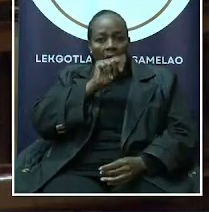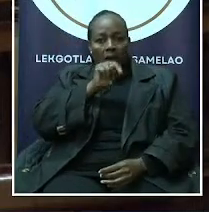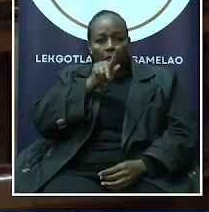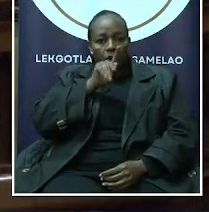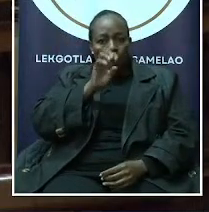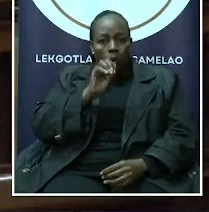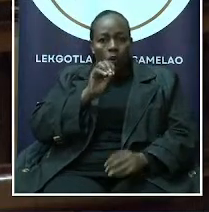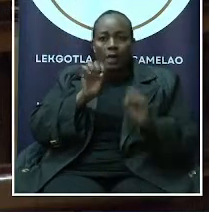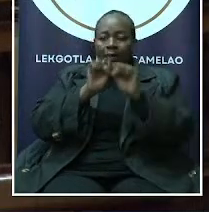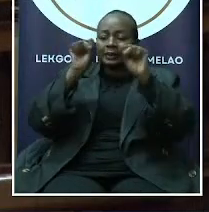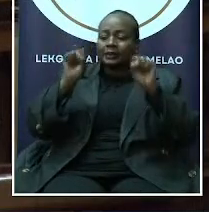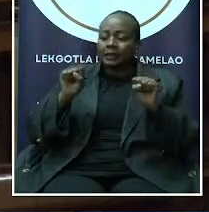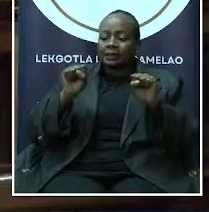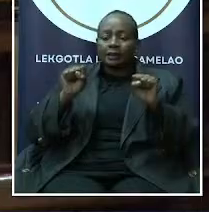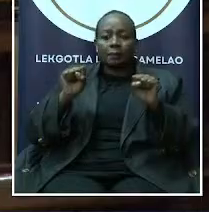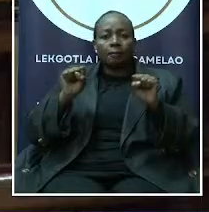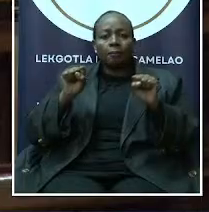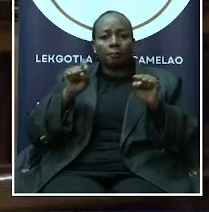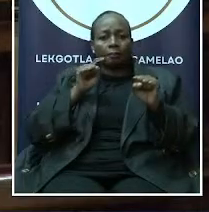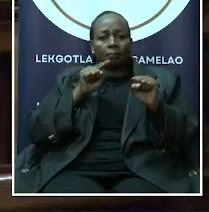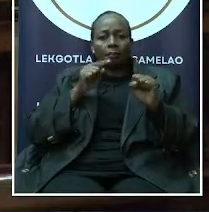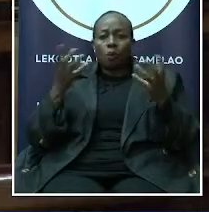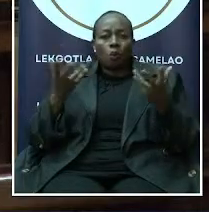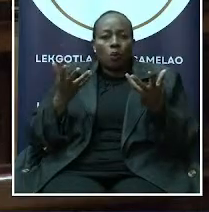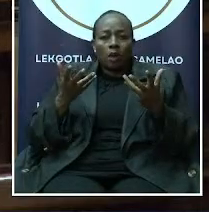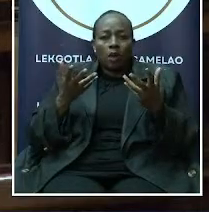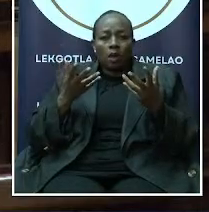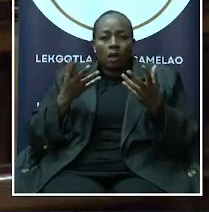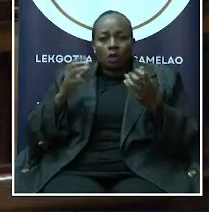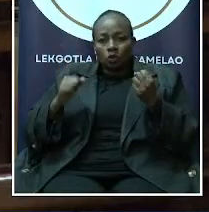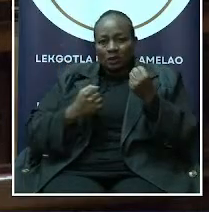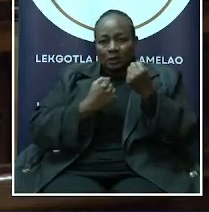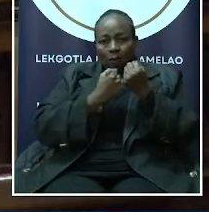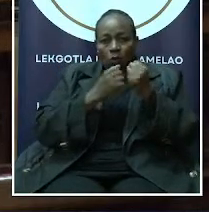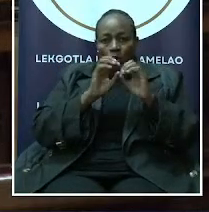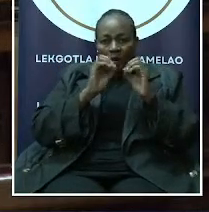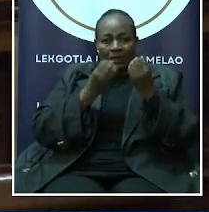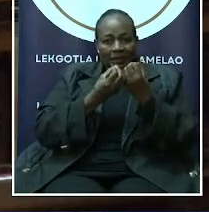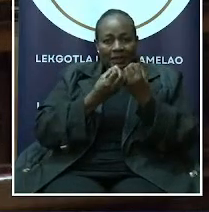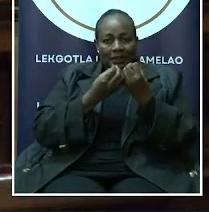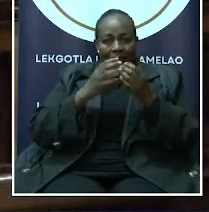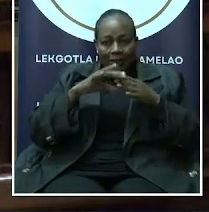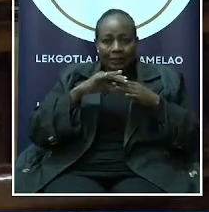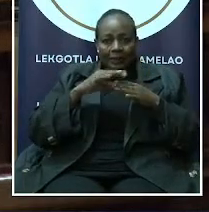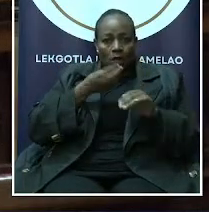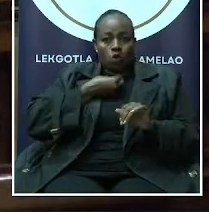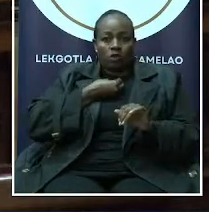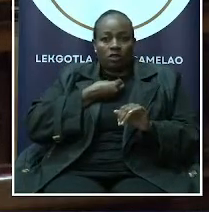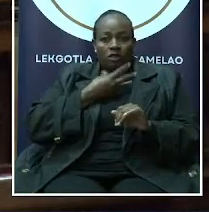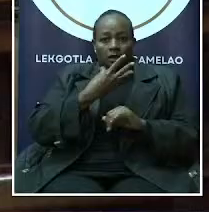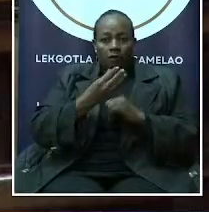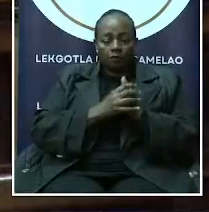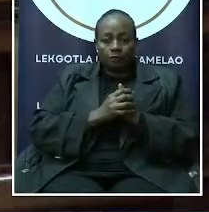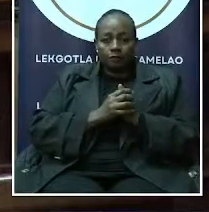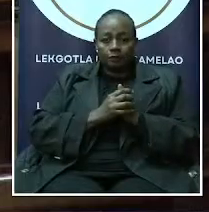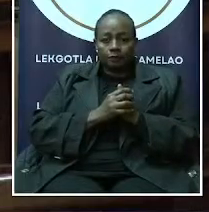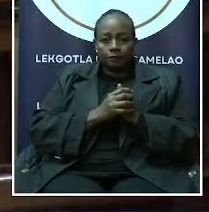system meant to support those organizations run by youth? And how long they